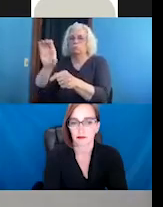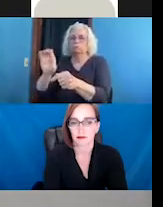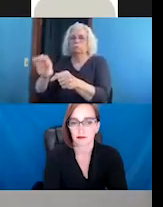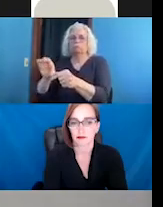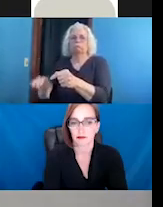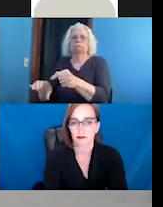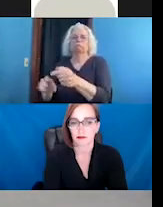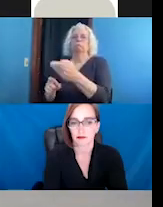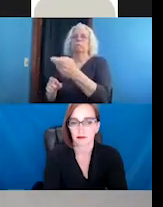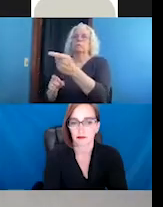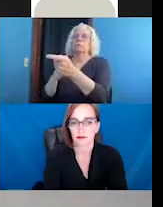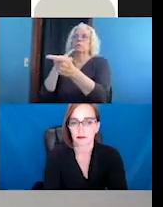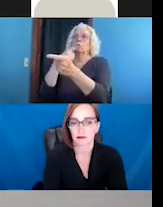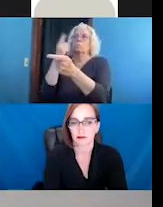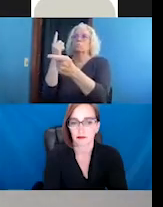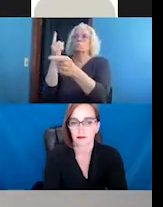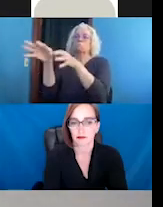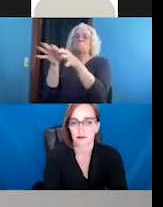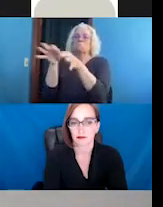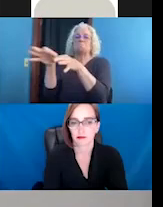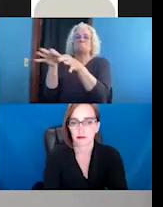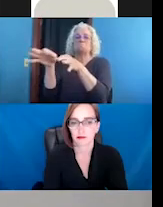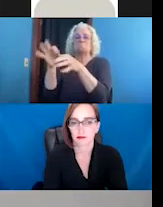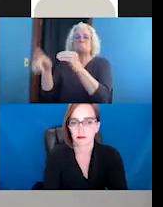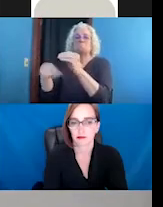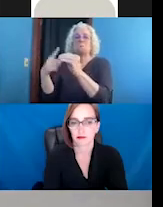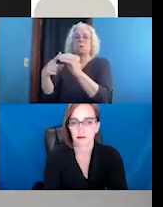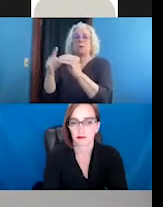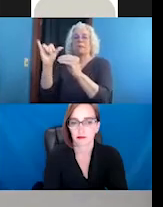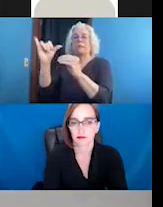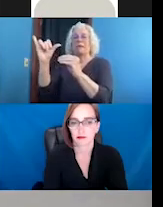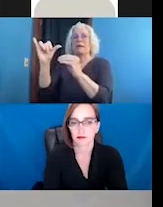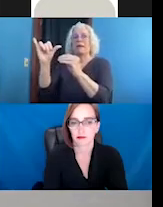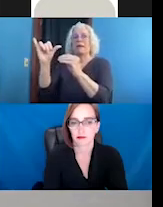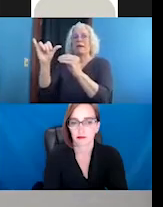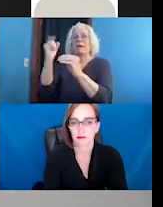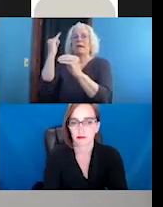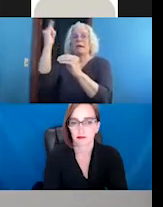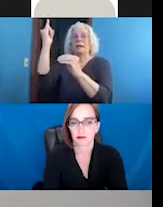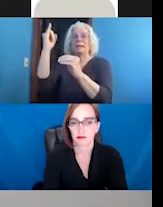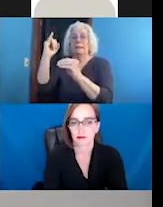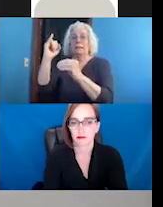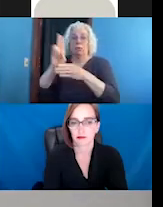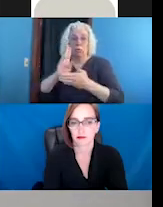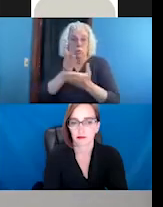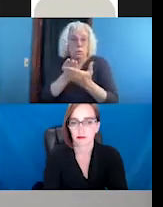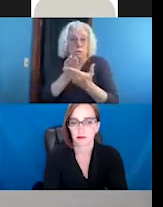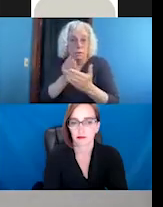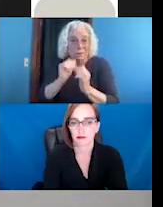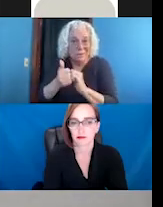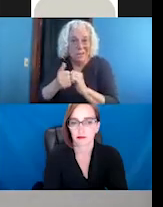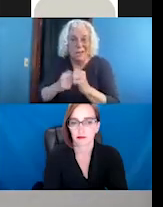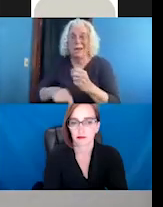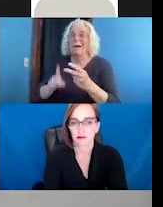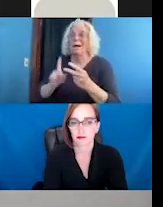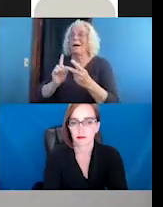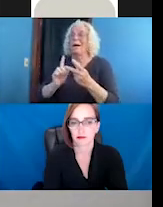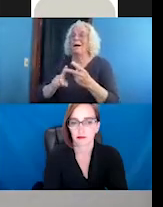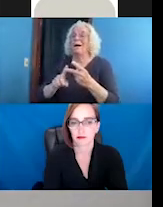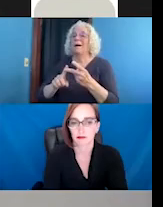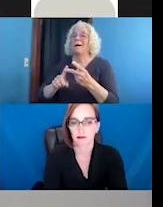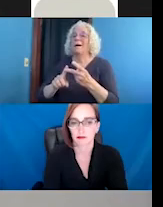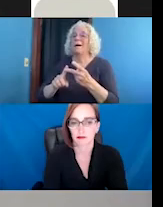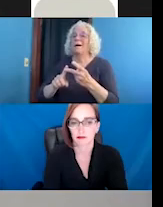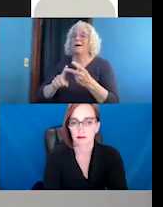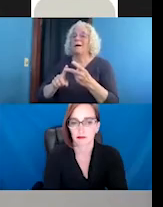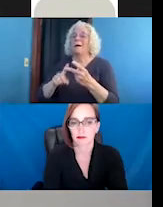to just say a few words about, how does this leverage, funds? How is this a good use of one-time